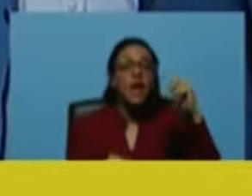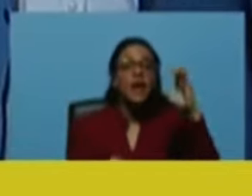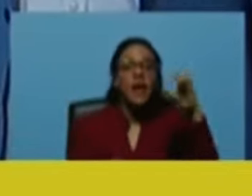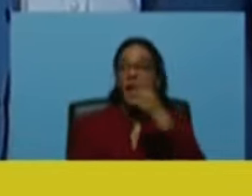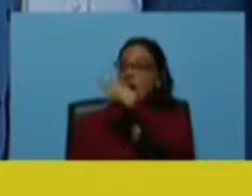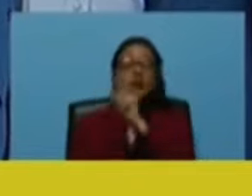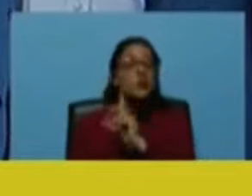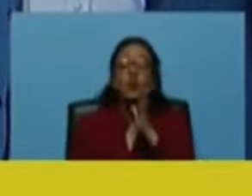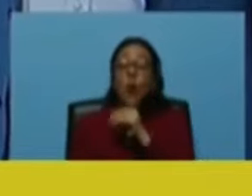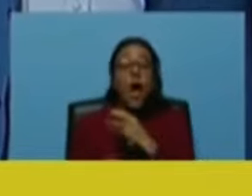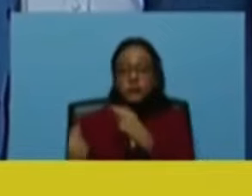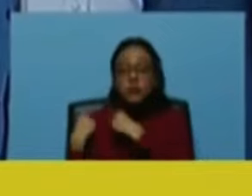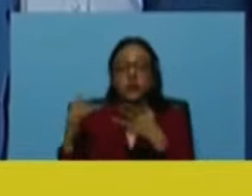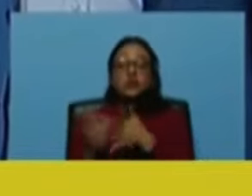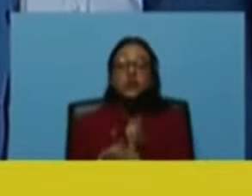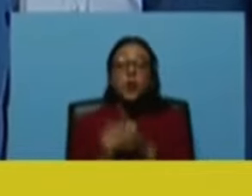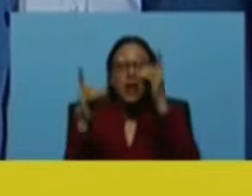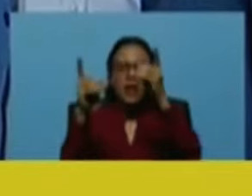assuming